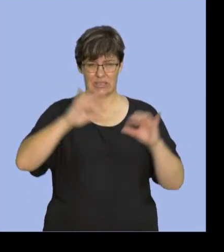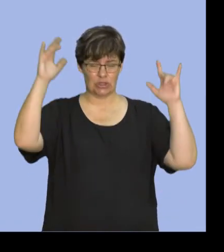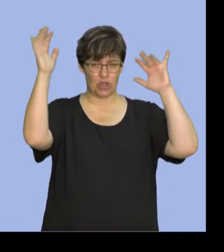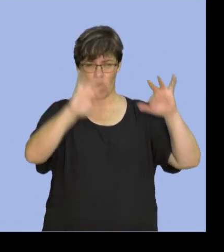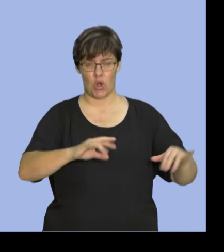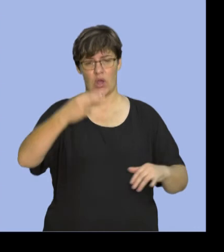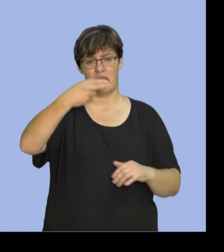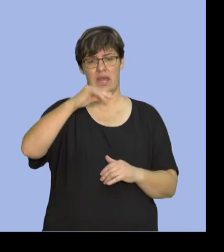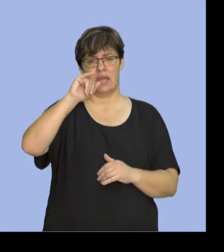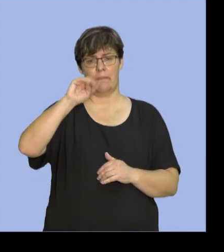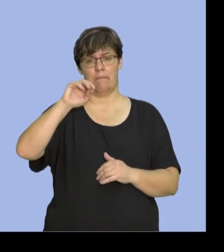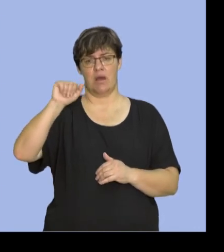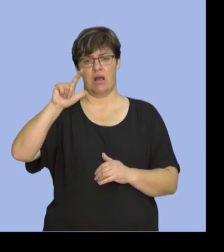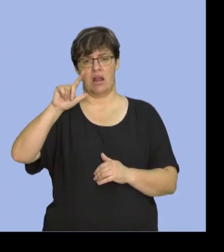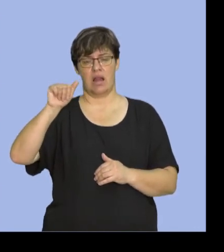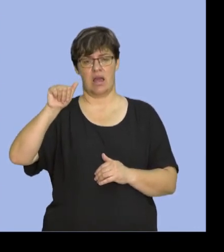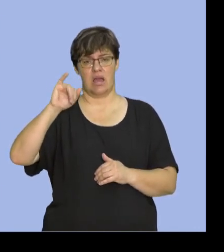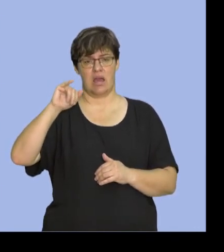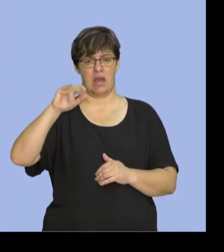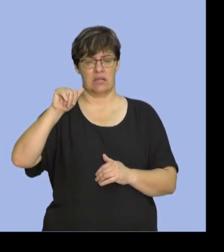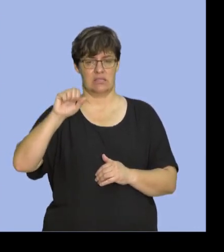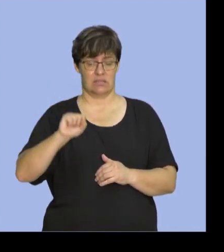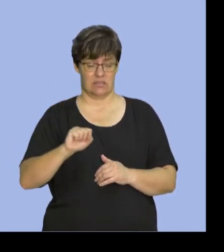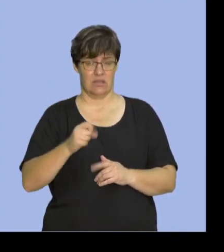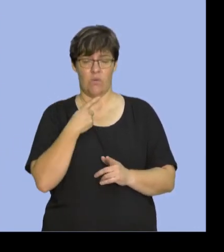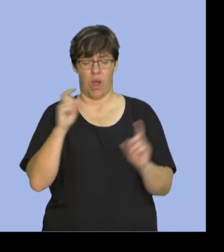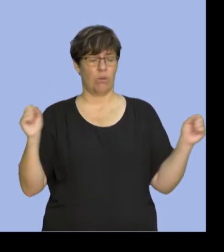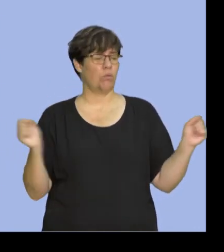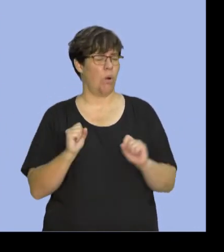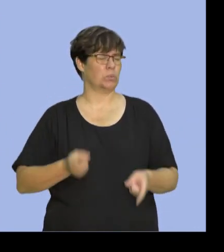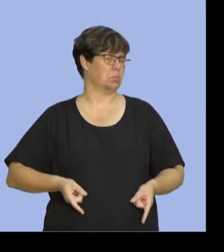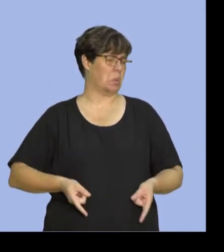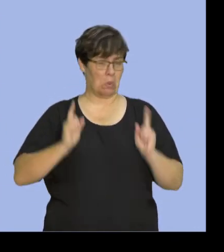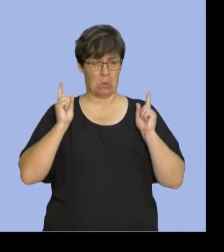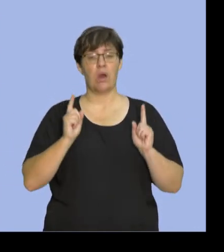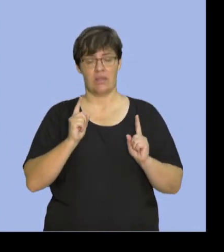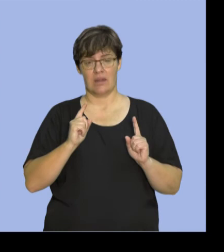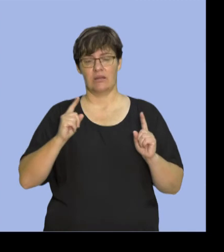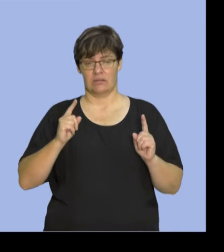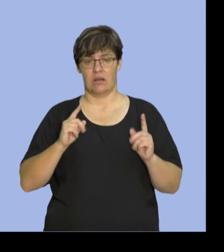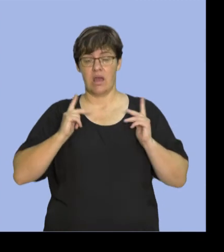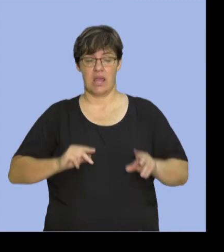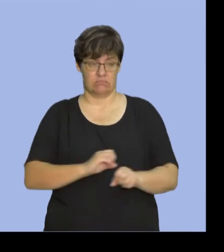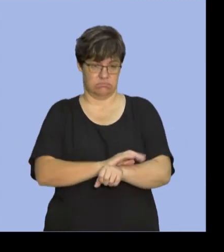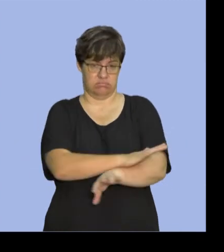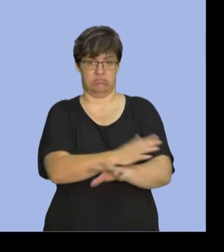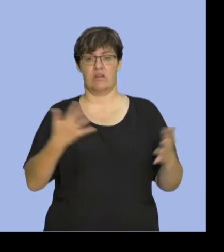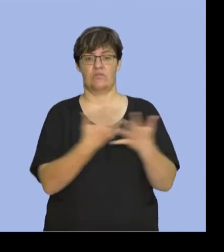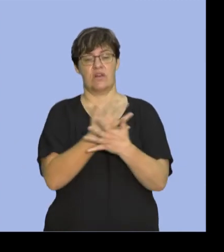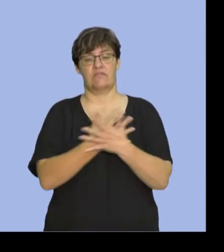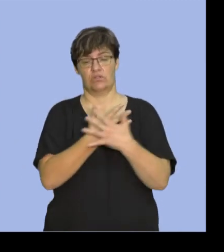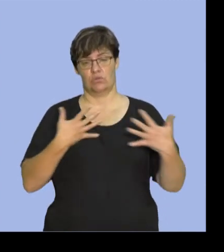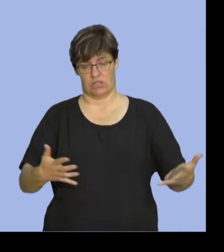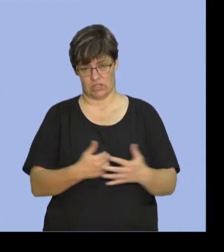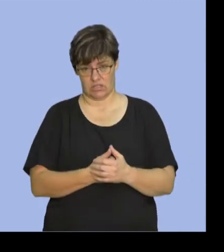Himalayas, where it's extremely cold, and you'll find that they experience rapid heat loss, and that could